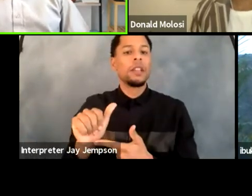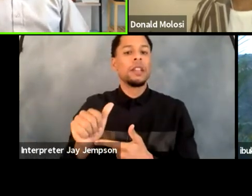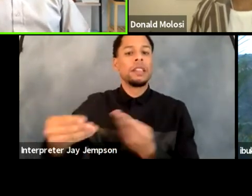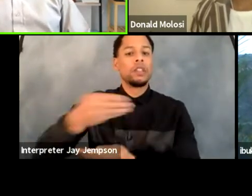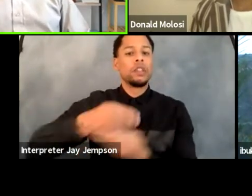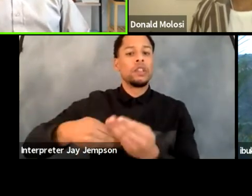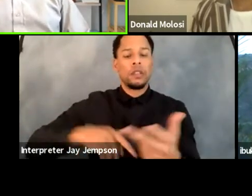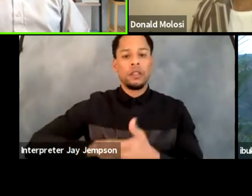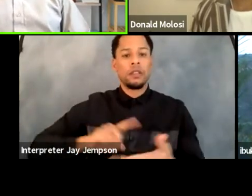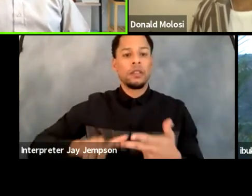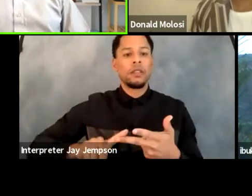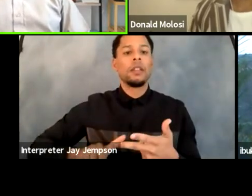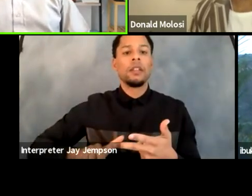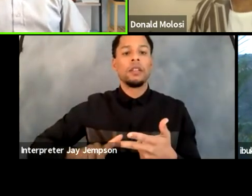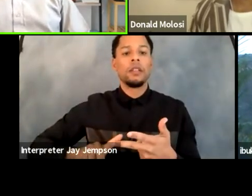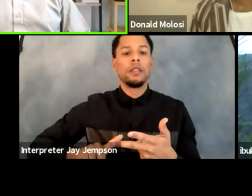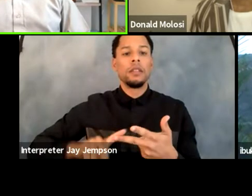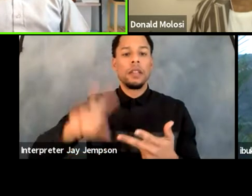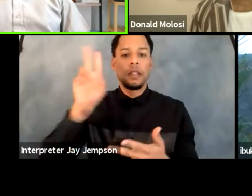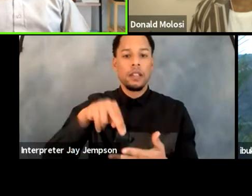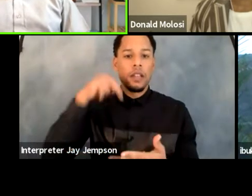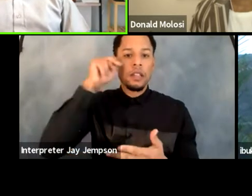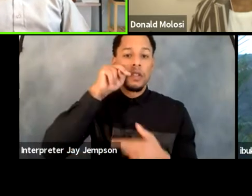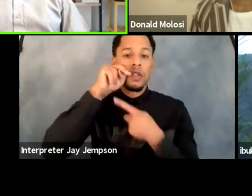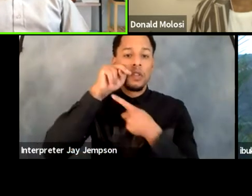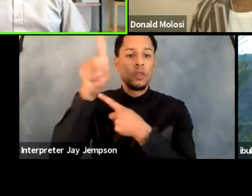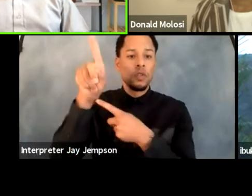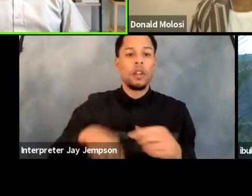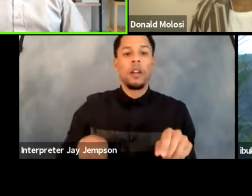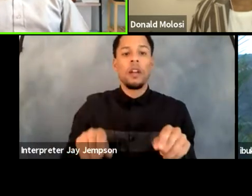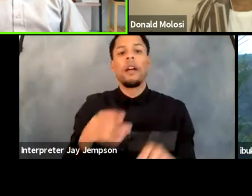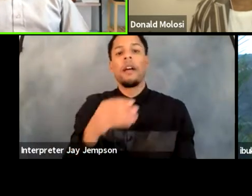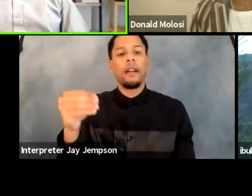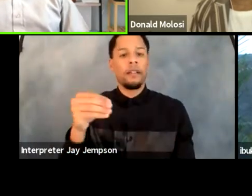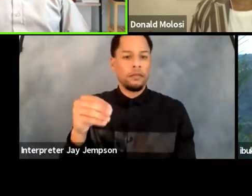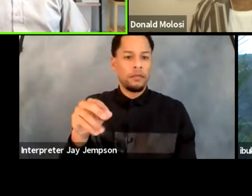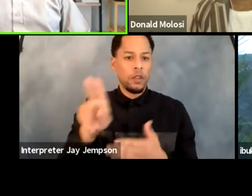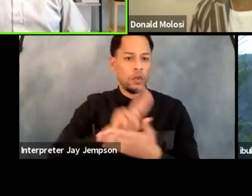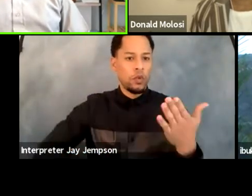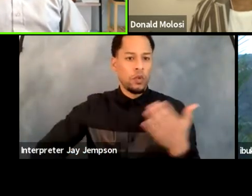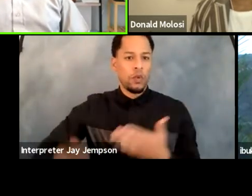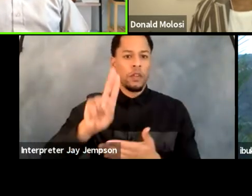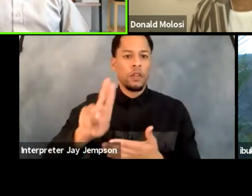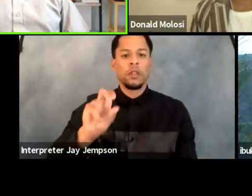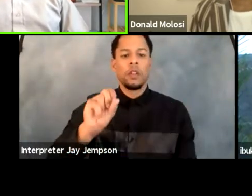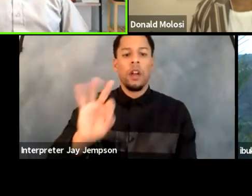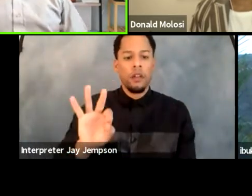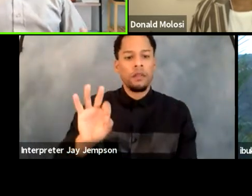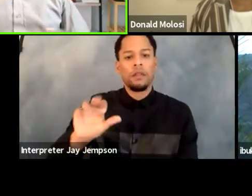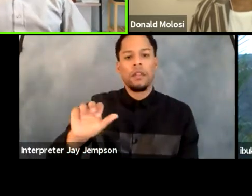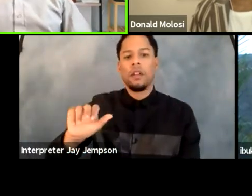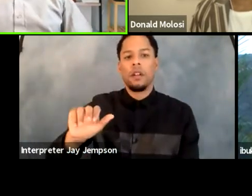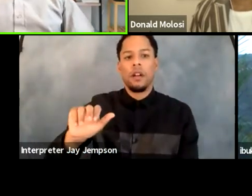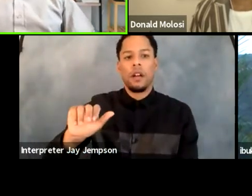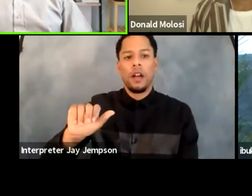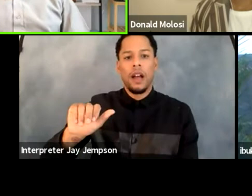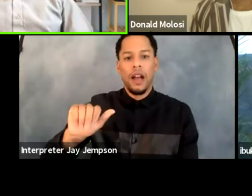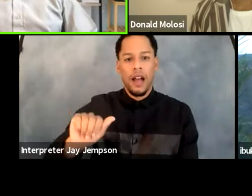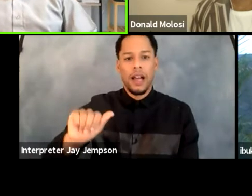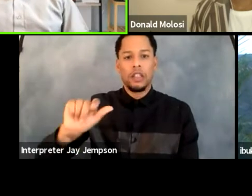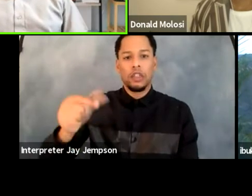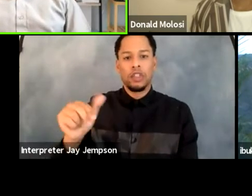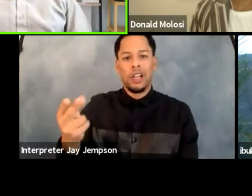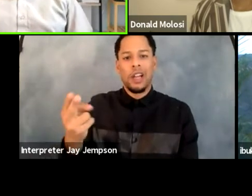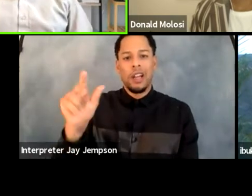Nigeria, and of course, University of Regina. The series has been really amazing. The